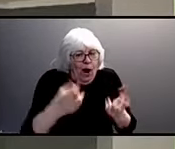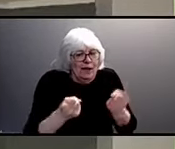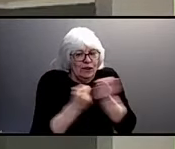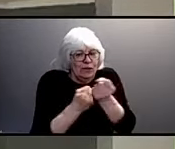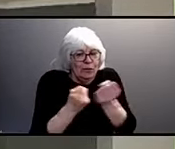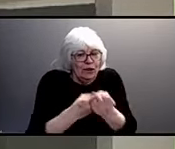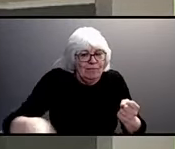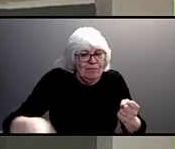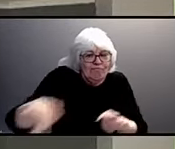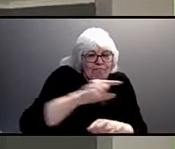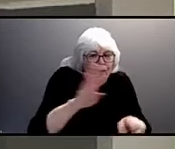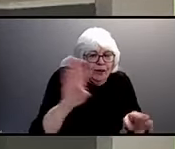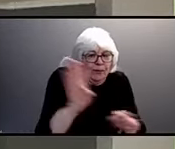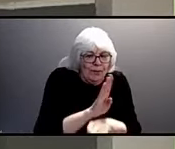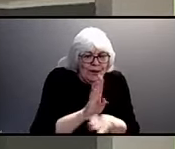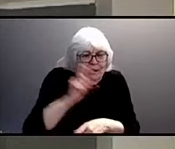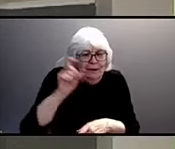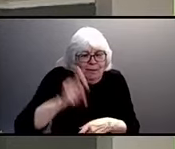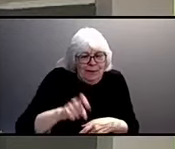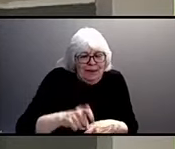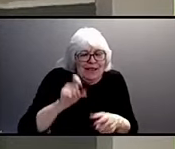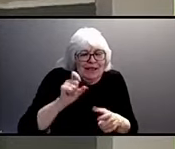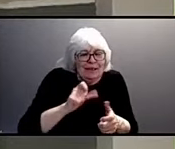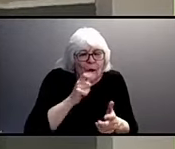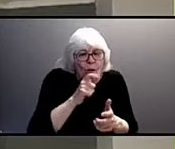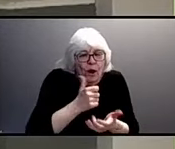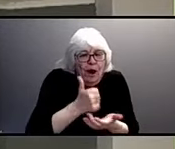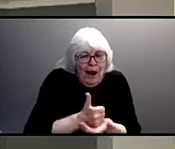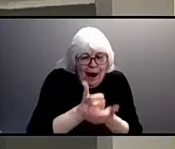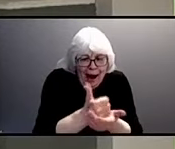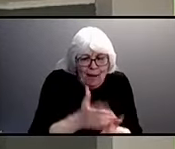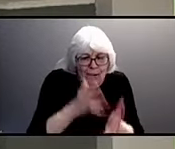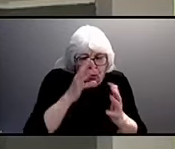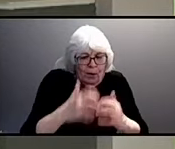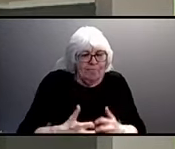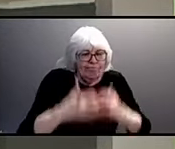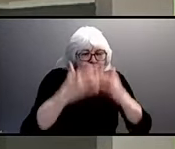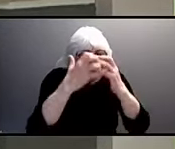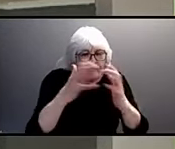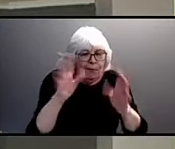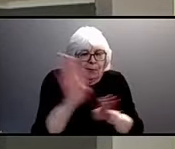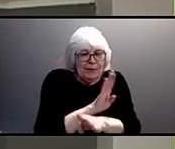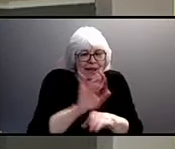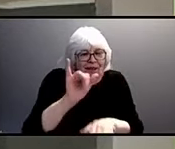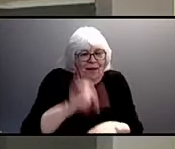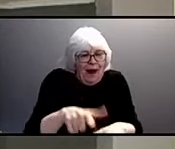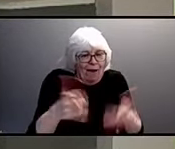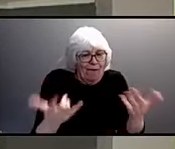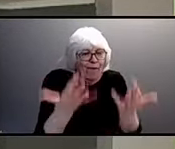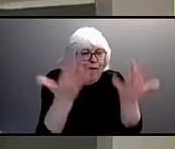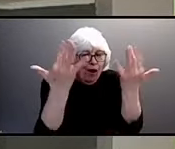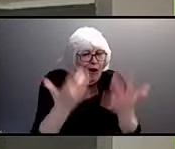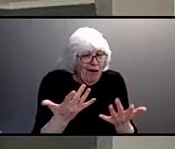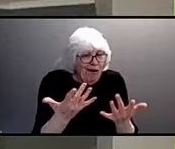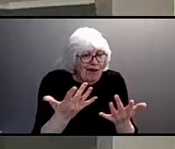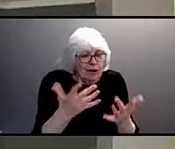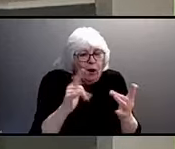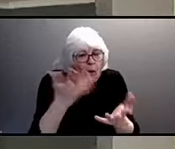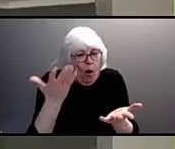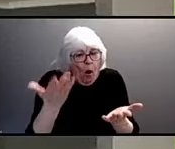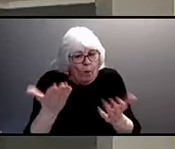well. Anything else, Breton? We will have future updates and potentially some briefings